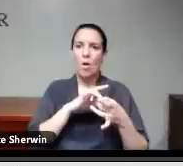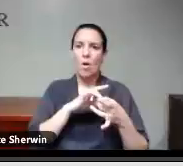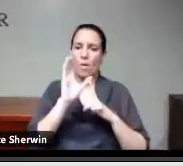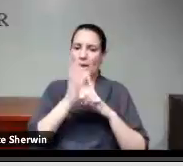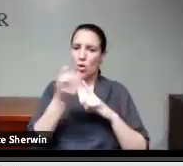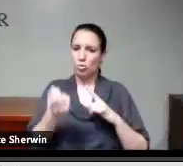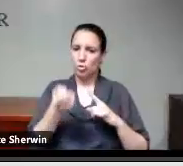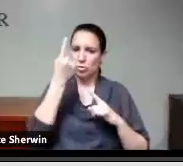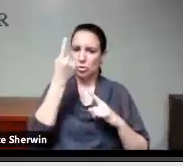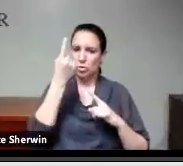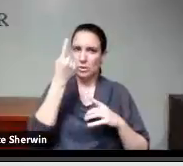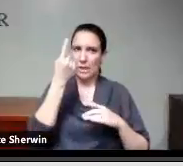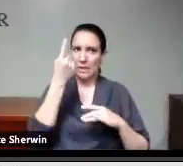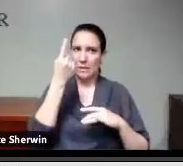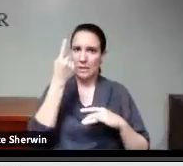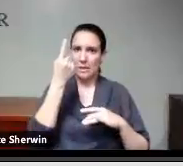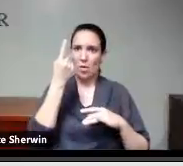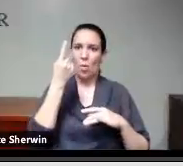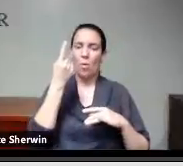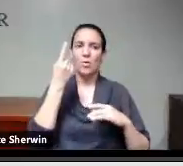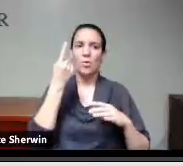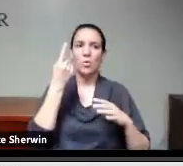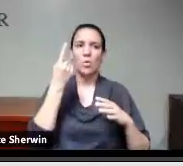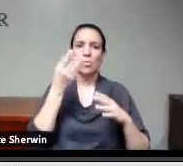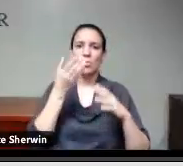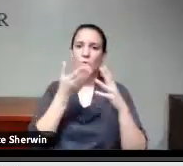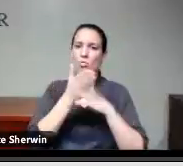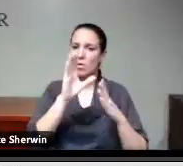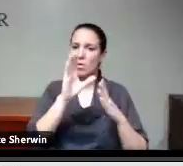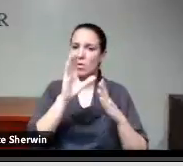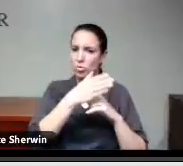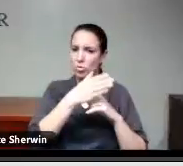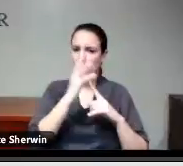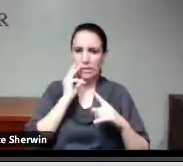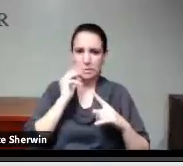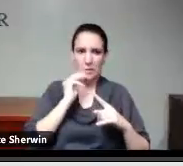understanding or cross-cultural experience or even language skills, for example.